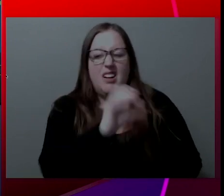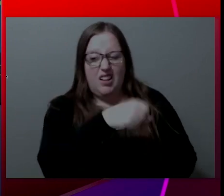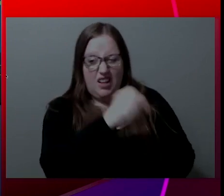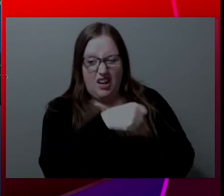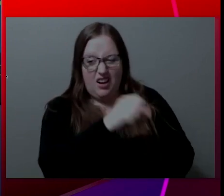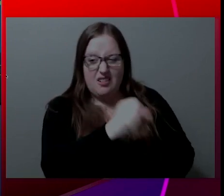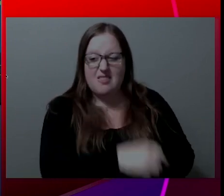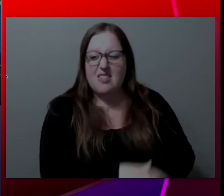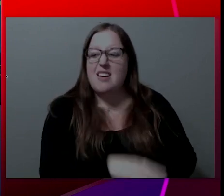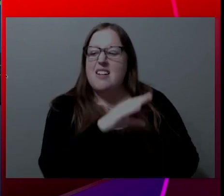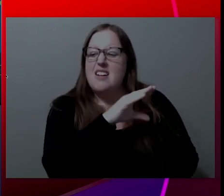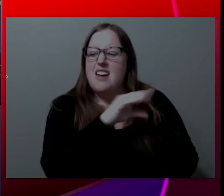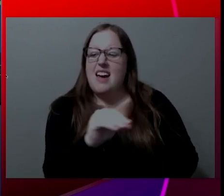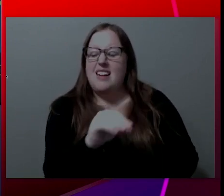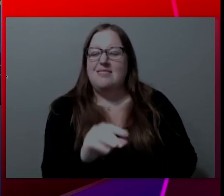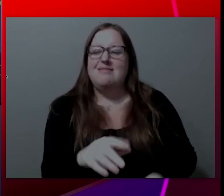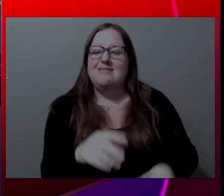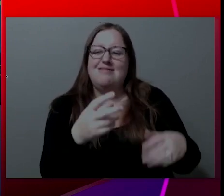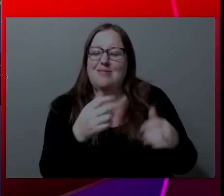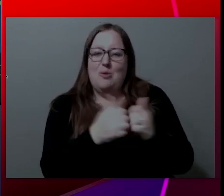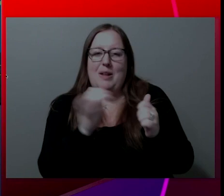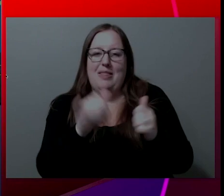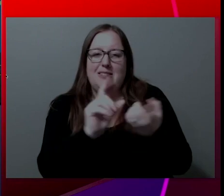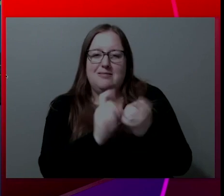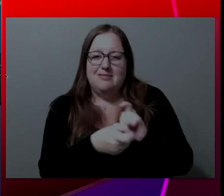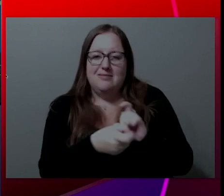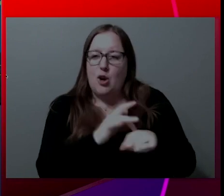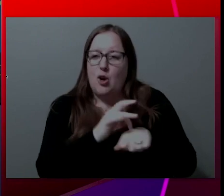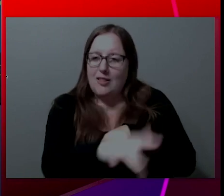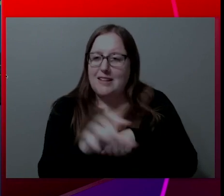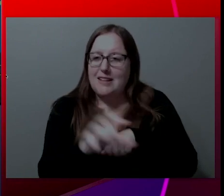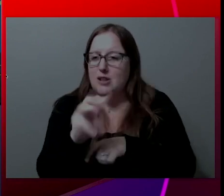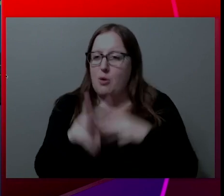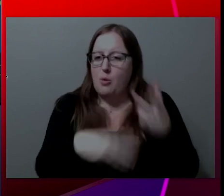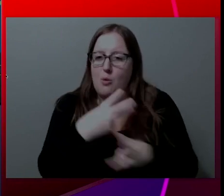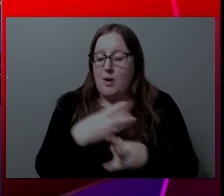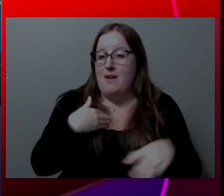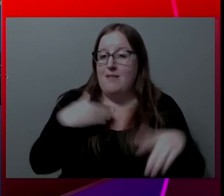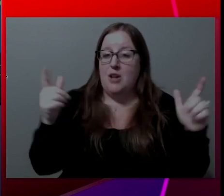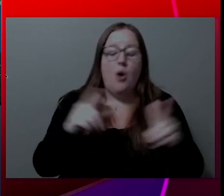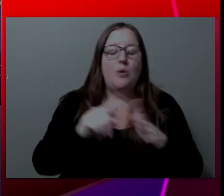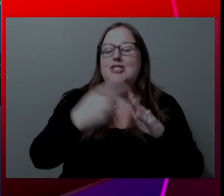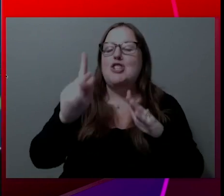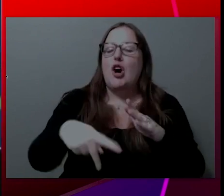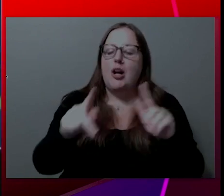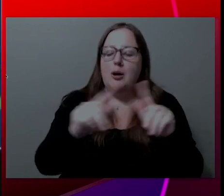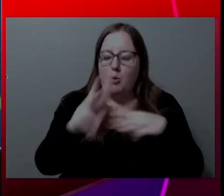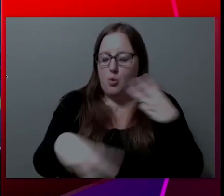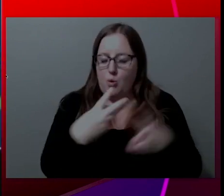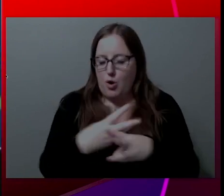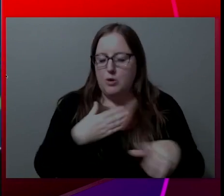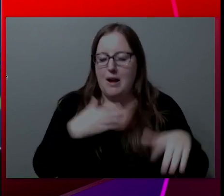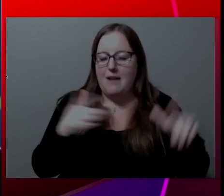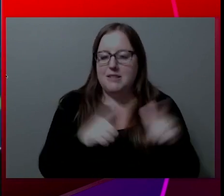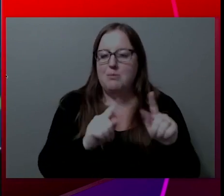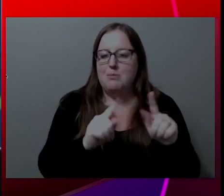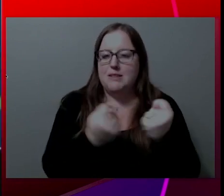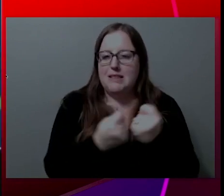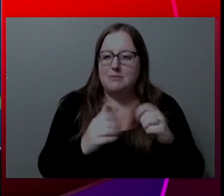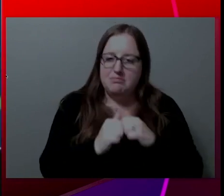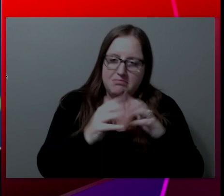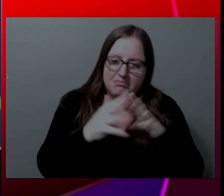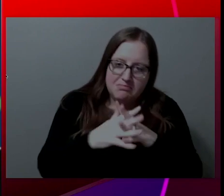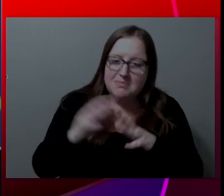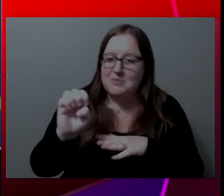investment early on, especially in the startup world where we have a small team, and it's like, hey, we can get up and running on ECS in a